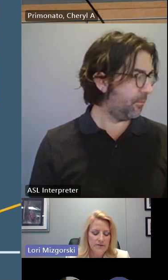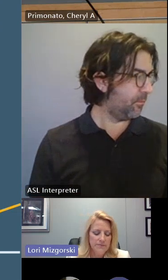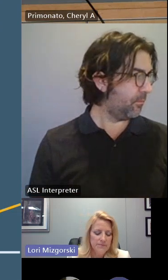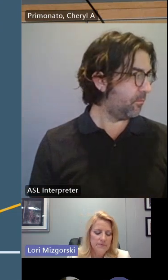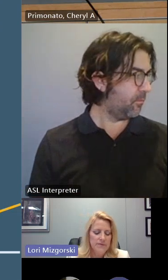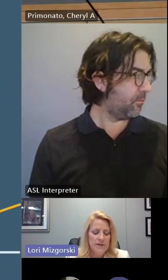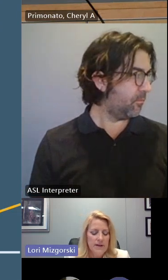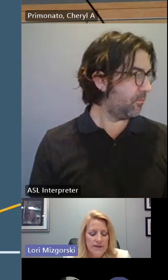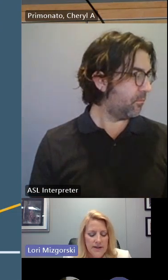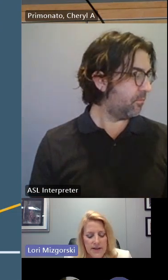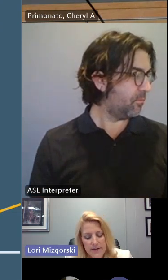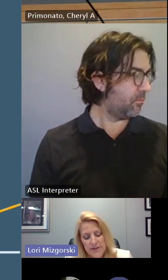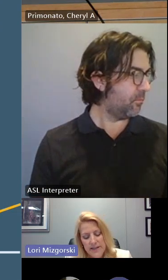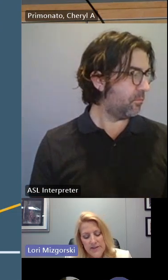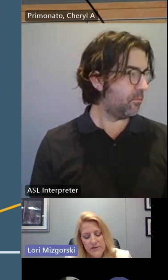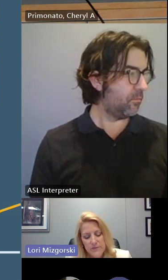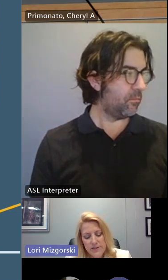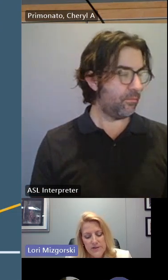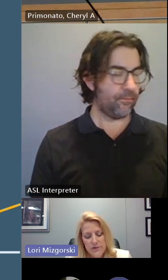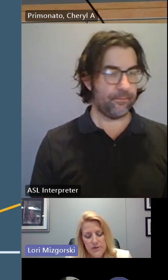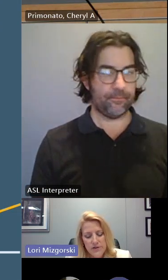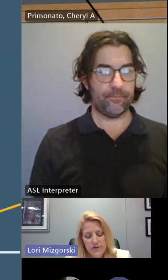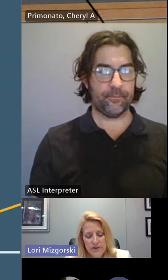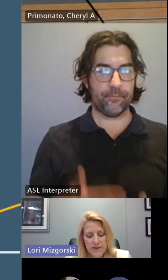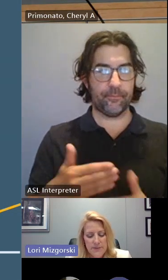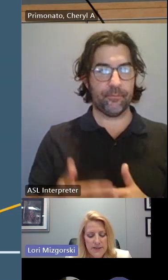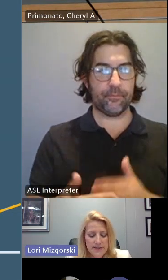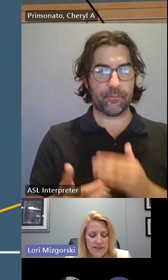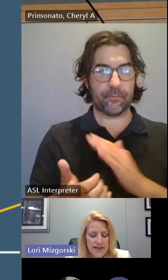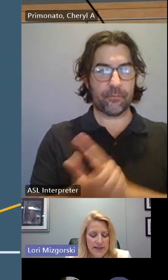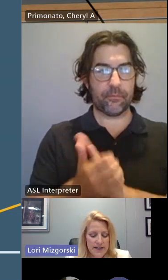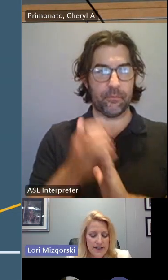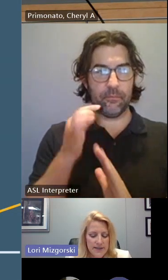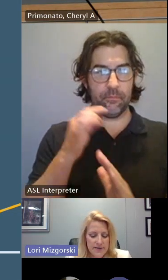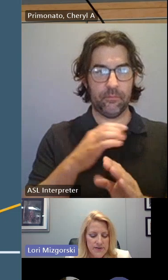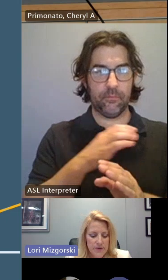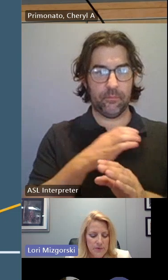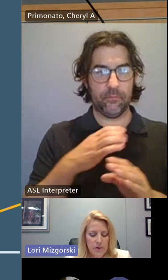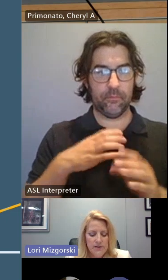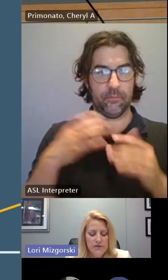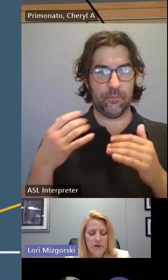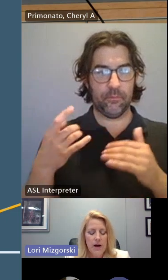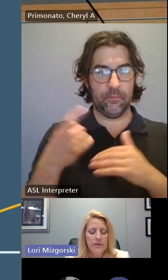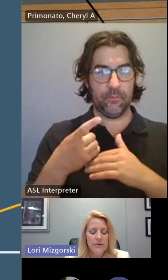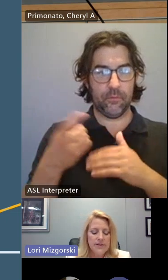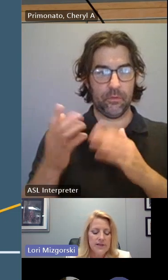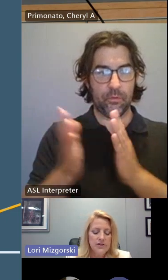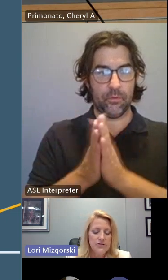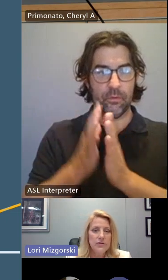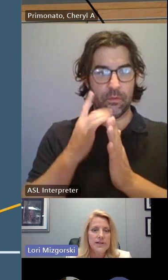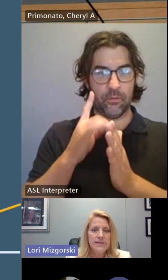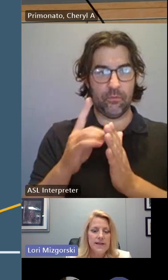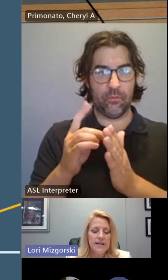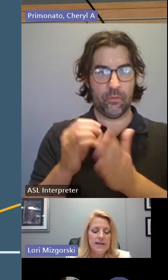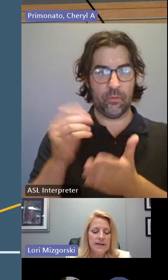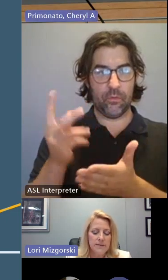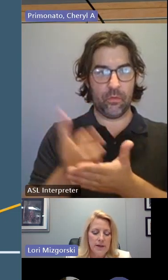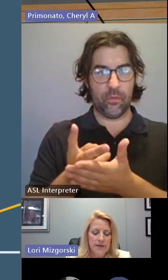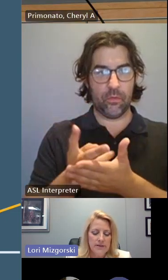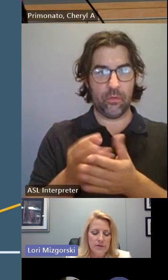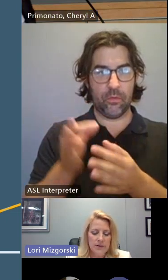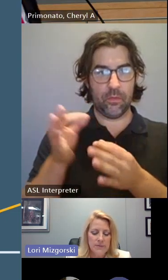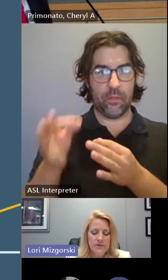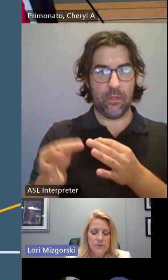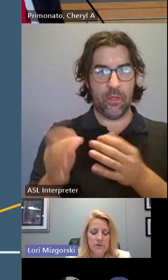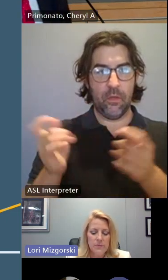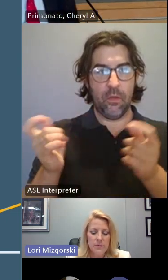Okay, thank you. The next resolution for the committee today is a request for authorization to extend and